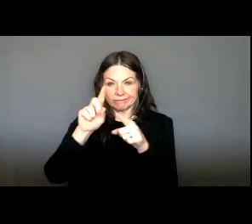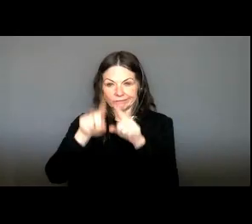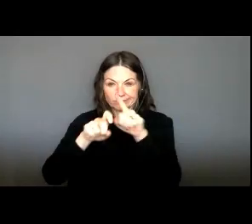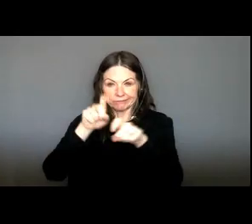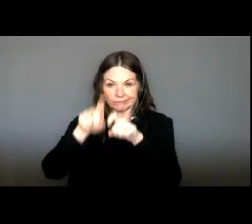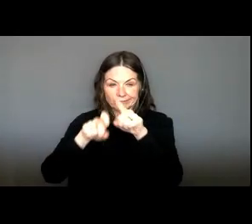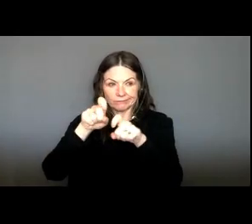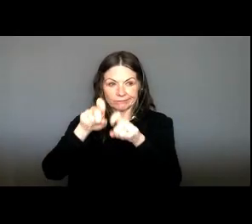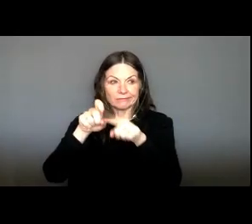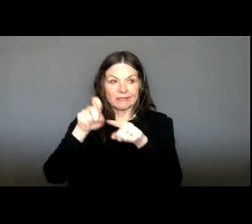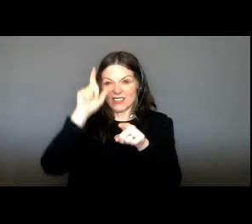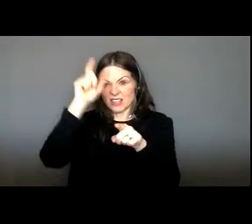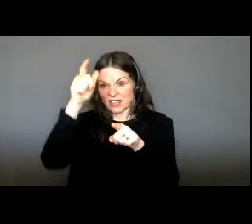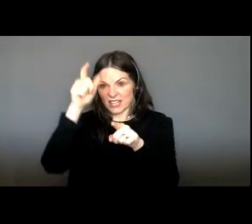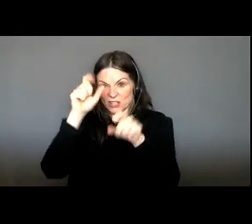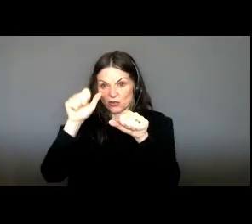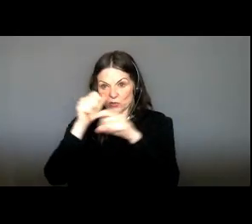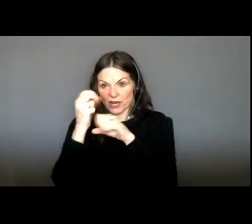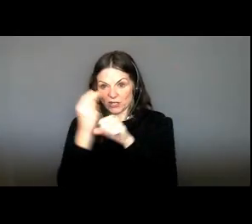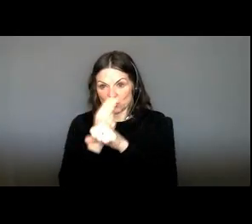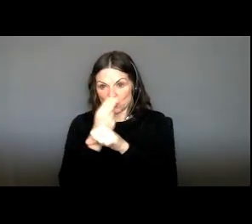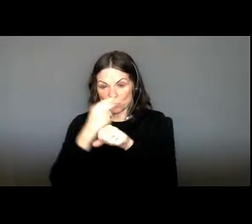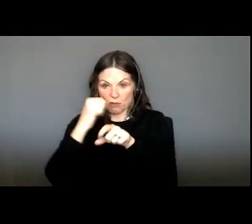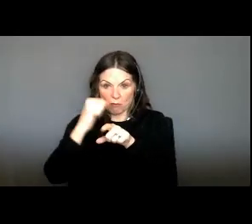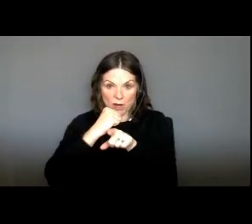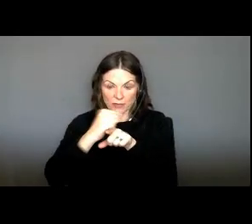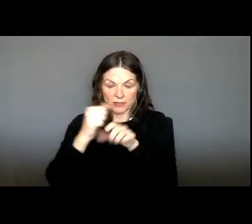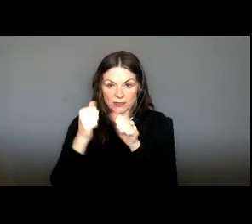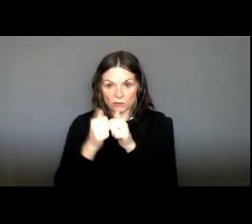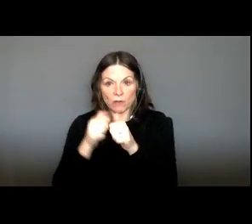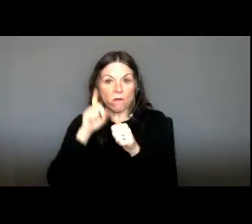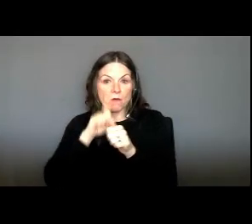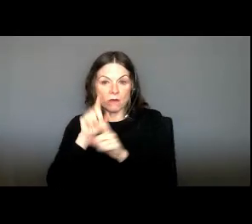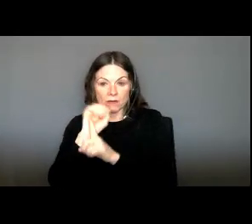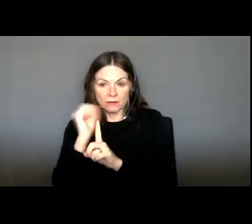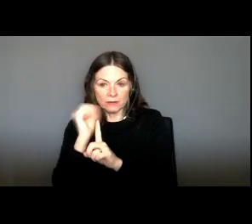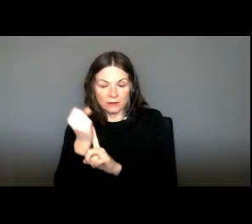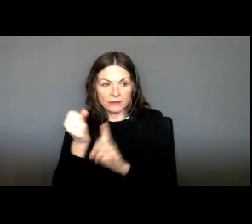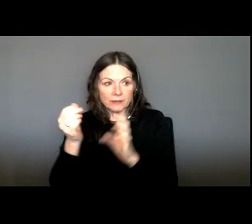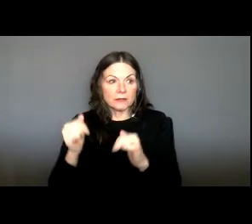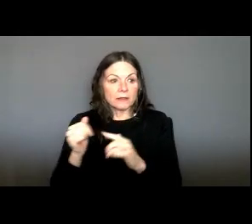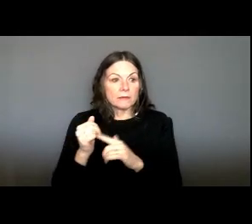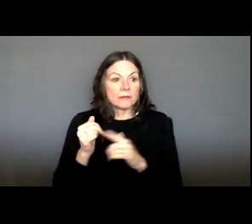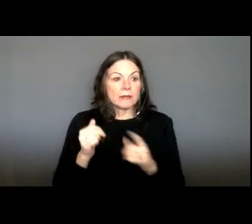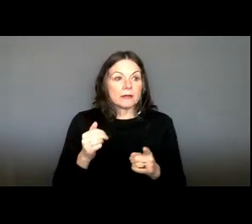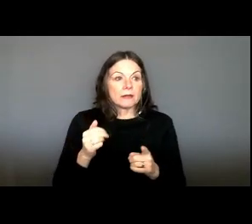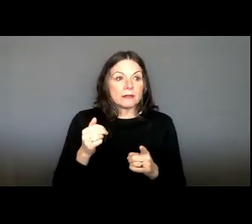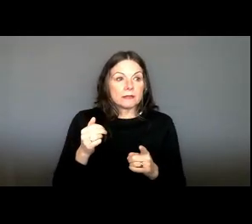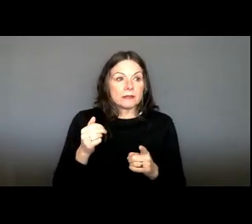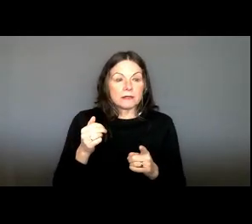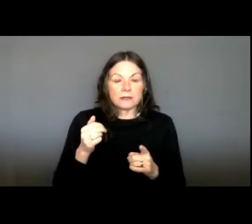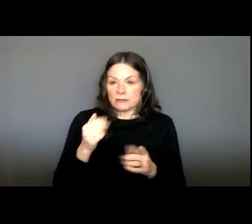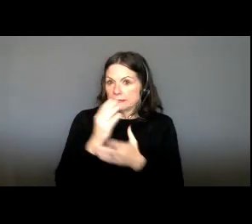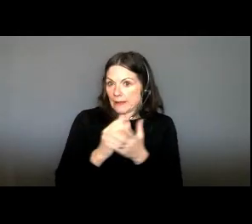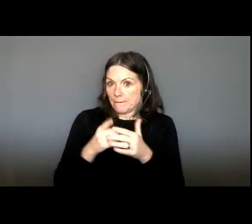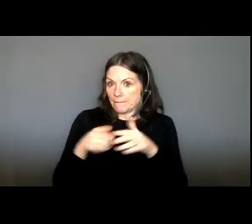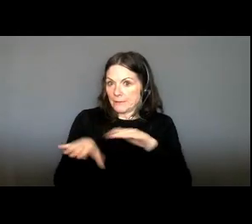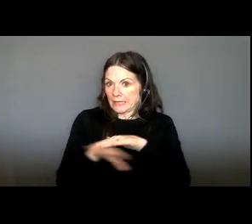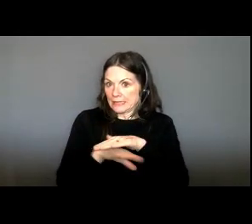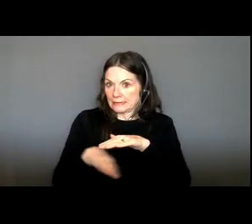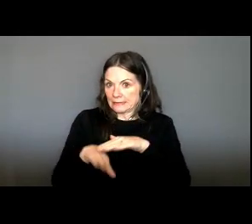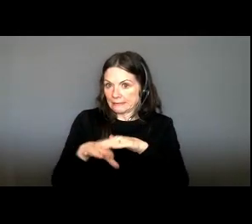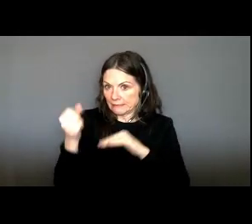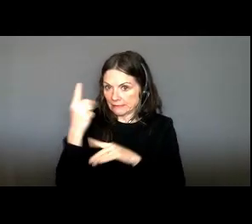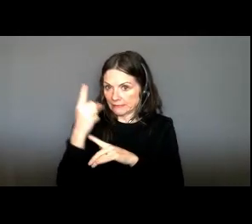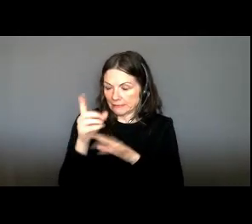well as using personas. But I'm going to begin with a couple of the statements that you need to understand. The